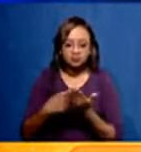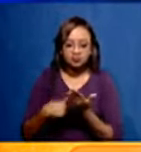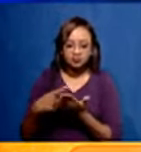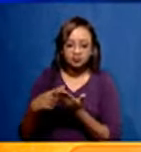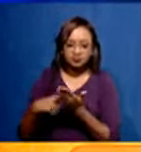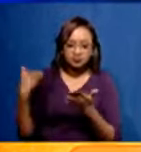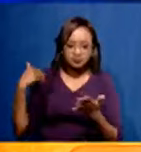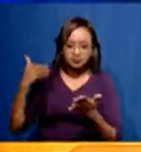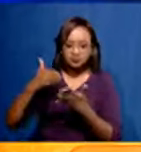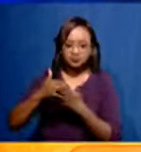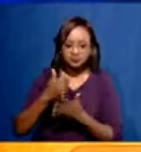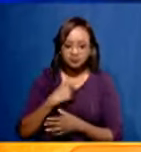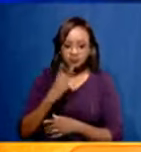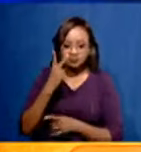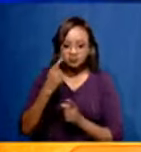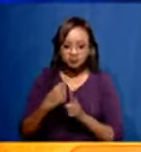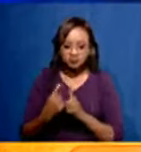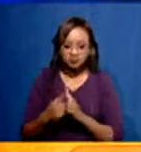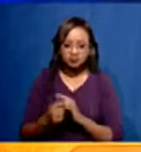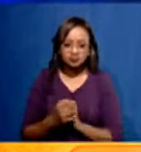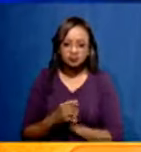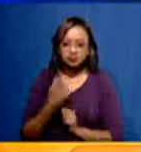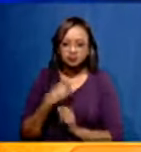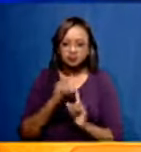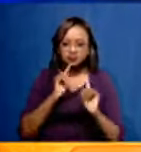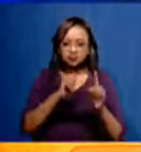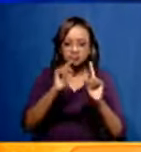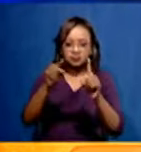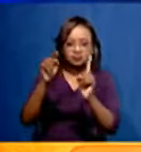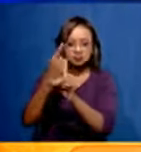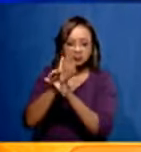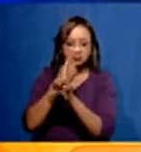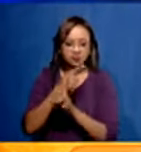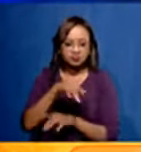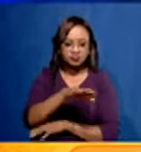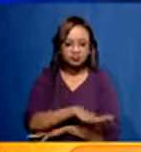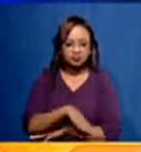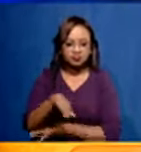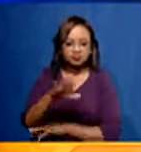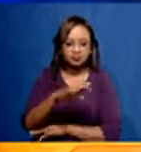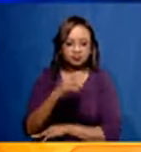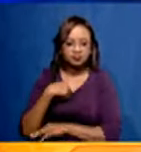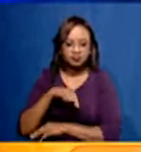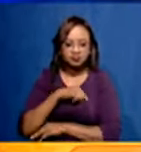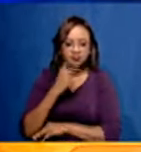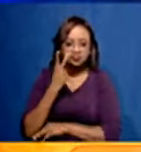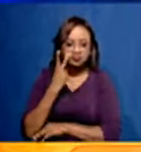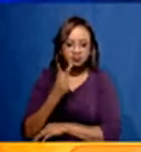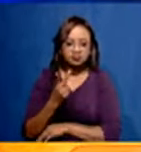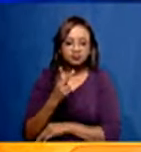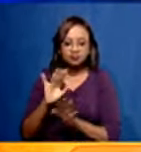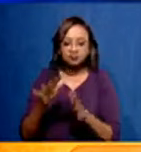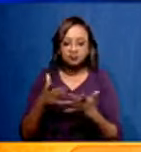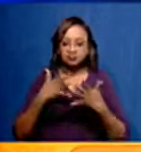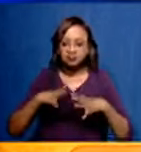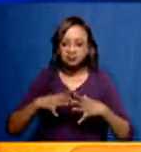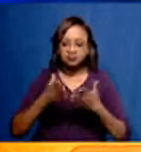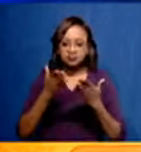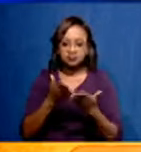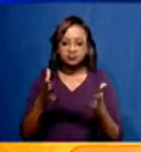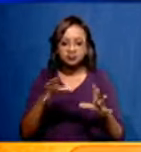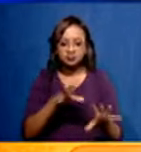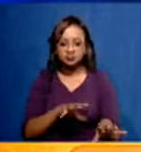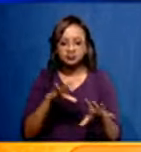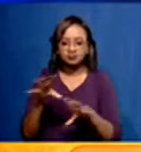2 years, obviously I've been to Makueni, to Mukuru, to any other place, and you see the suffering on the ground. But at the